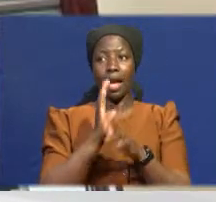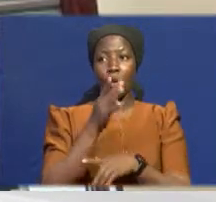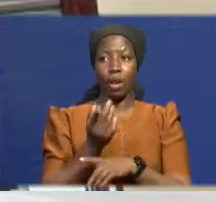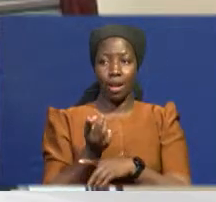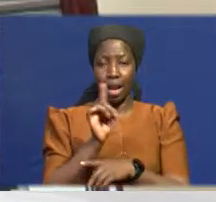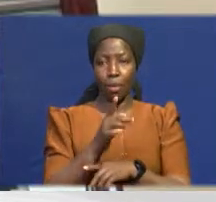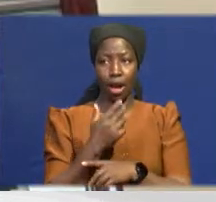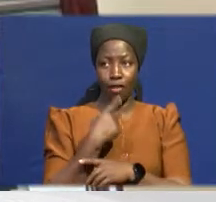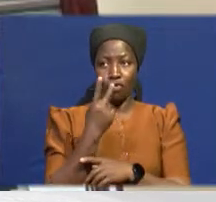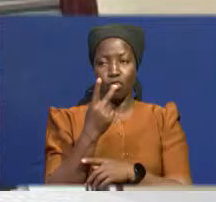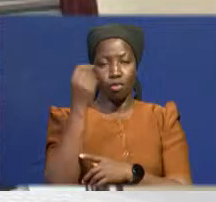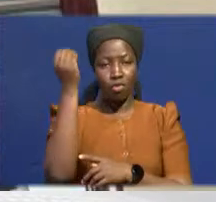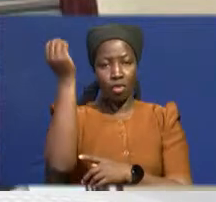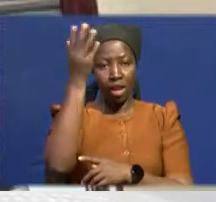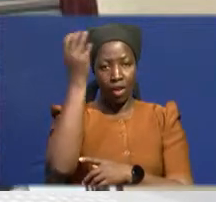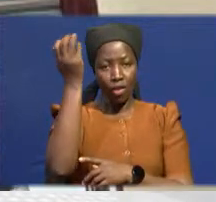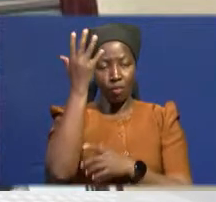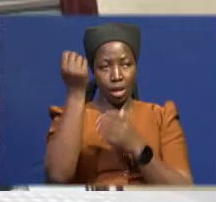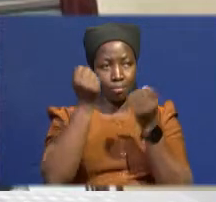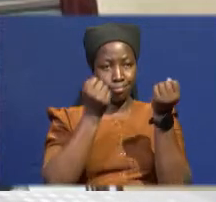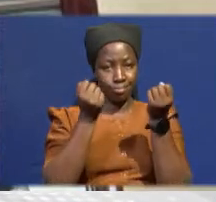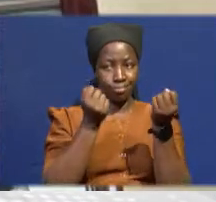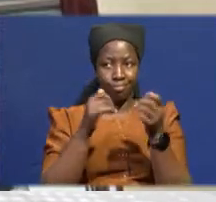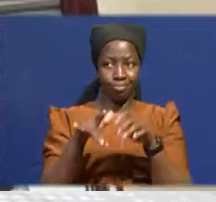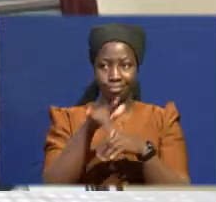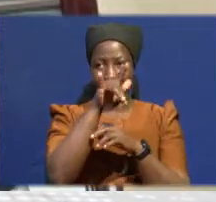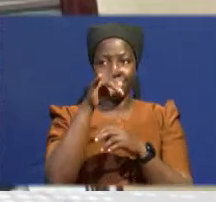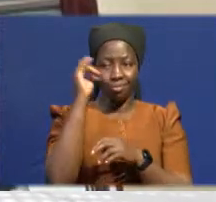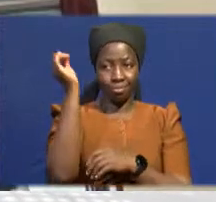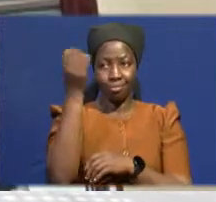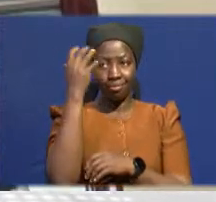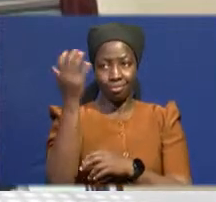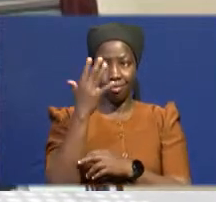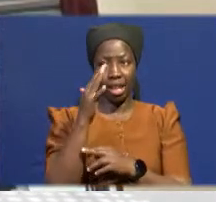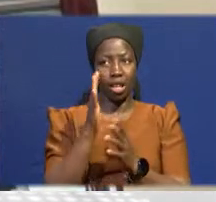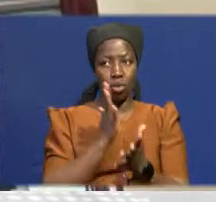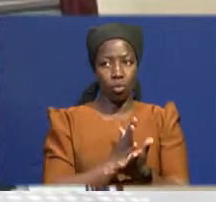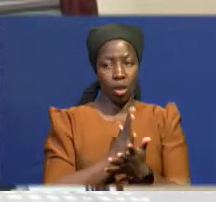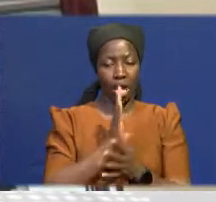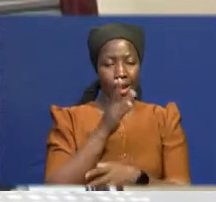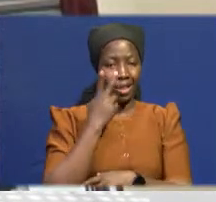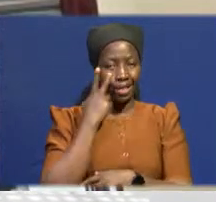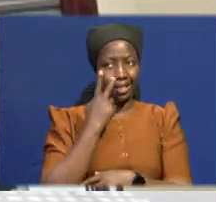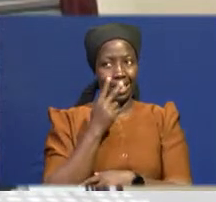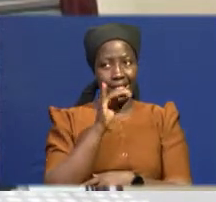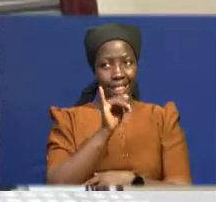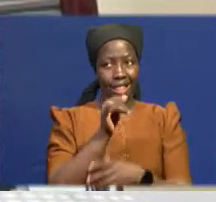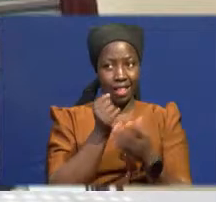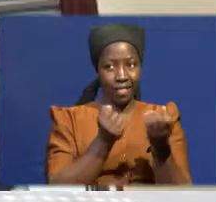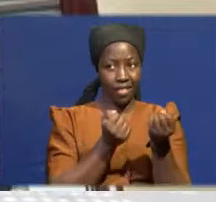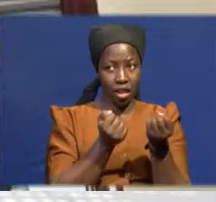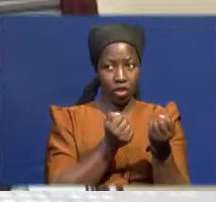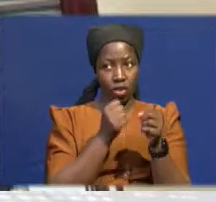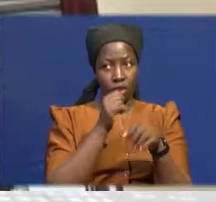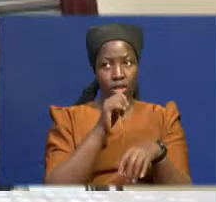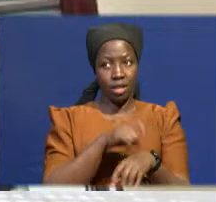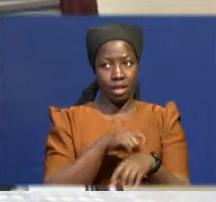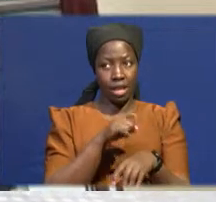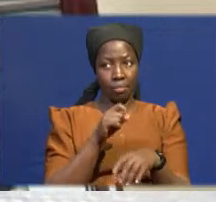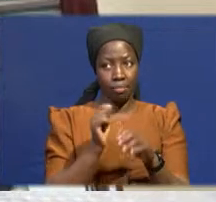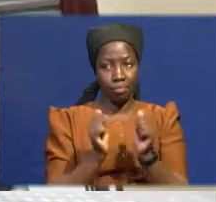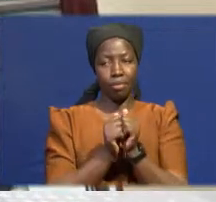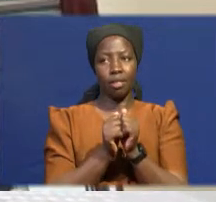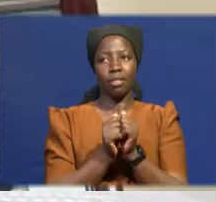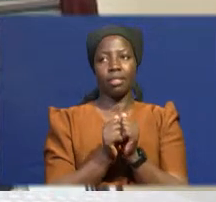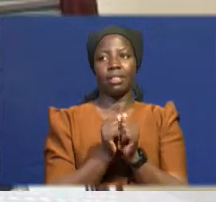two helicopters in circulation. And trust me, I will see the dynamics of that car 10 times a second using the